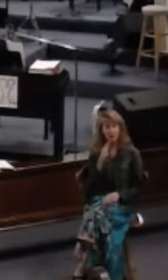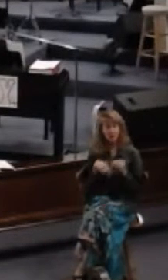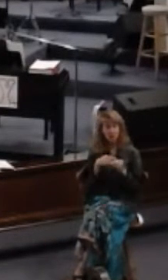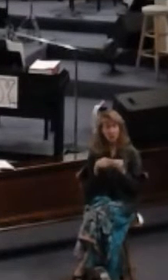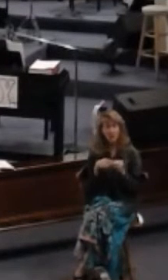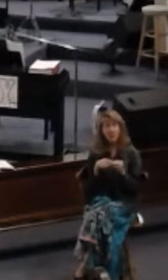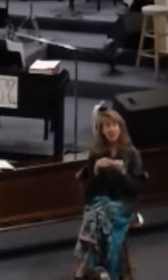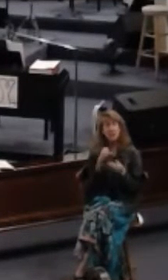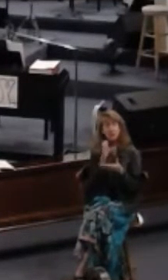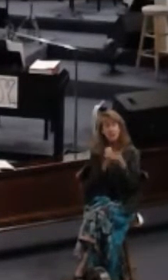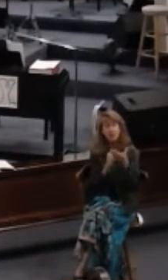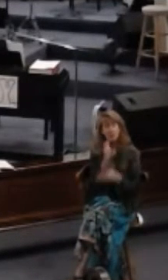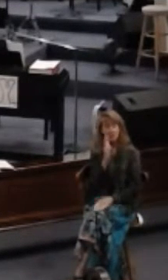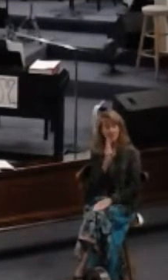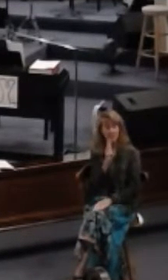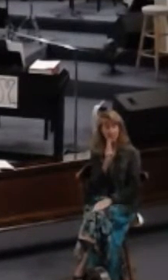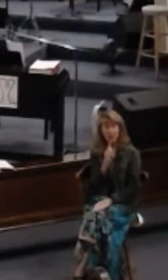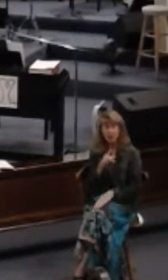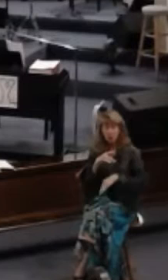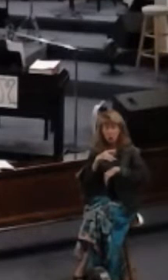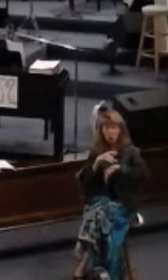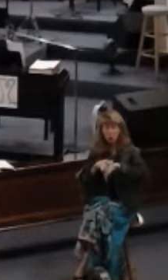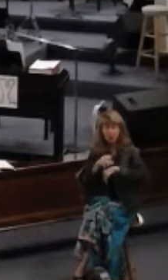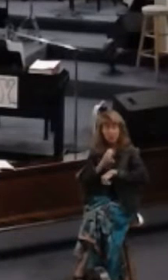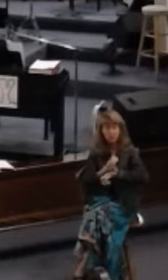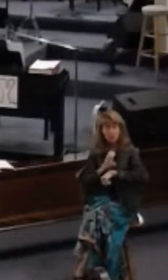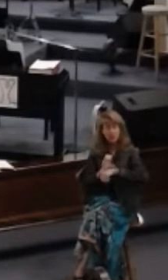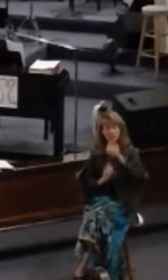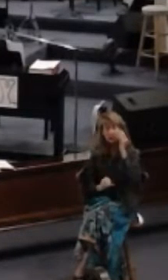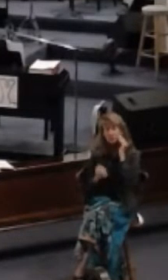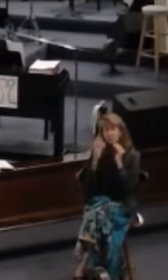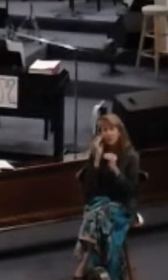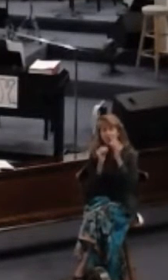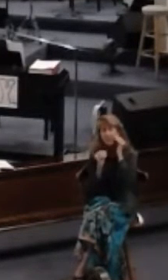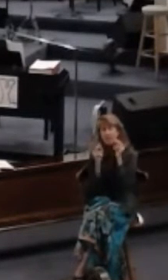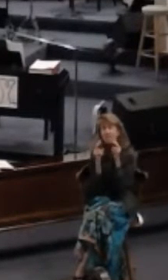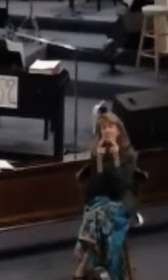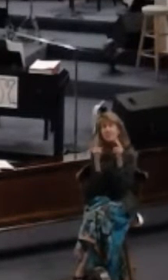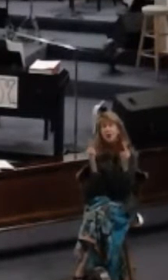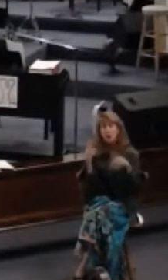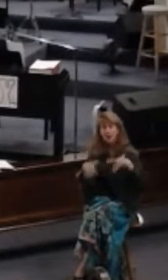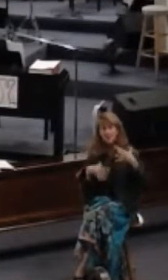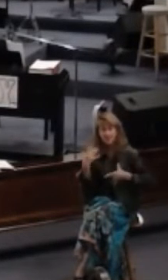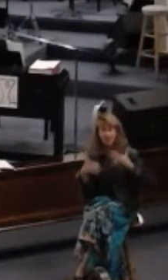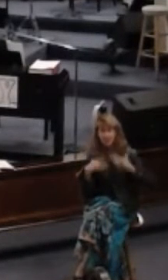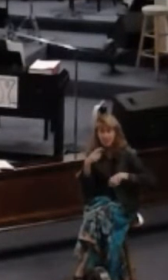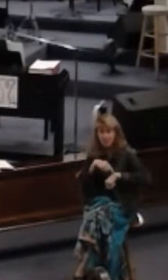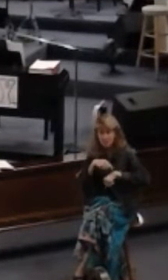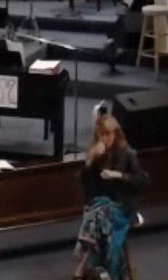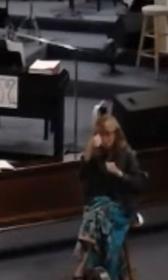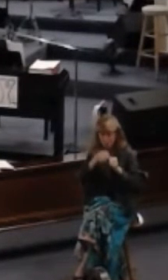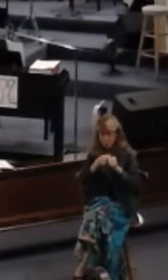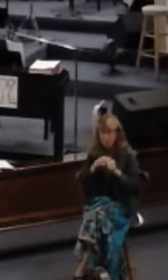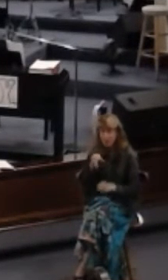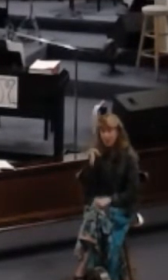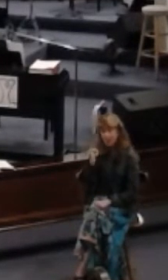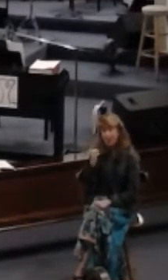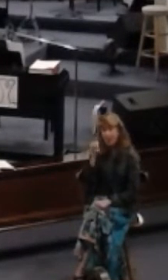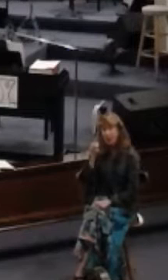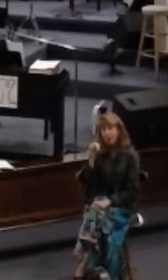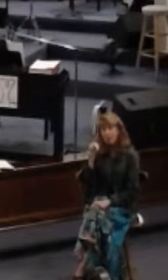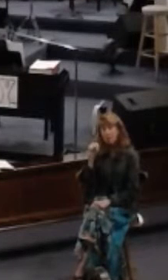in Acts chapter 6, remember that the early church had experienced some very exciting times. Remember at Pentecost, 3,000